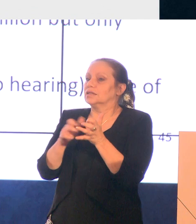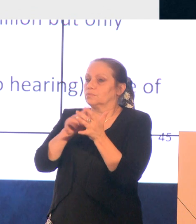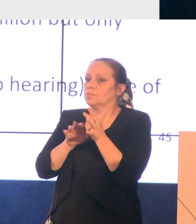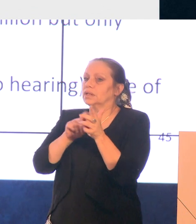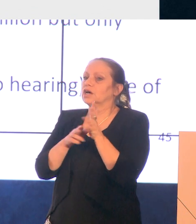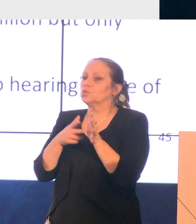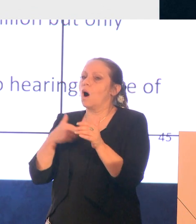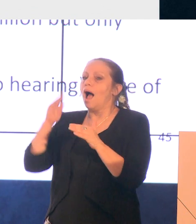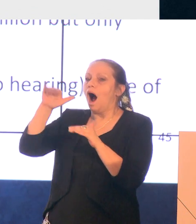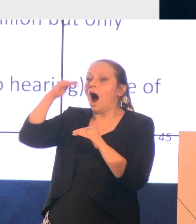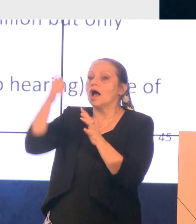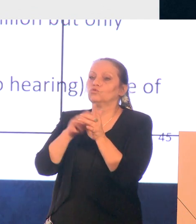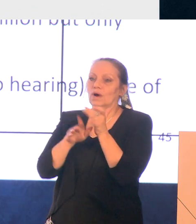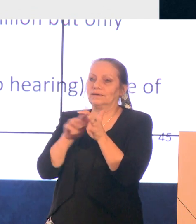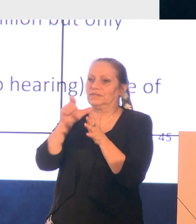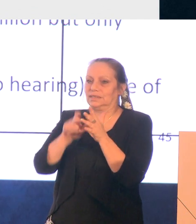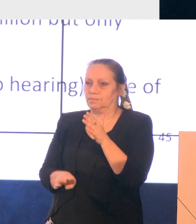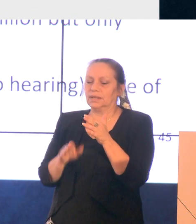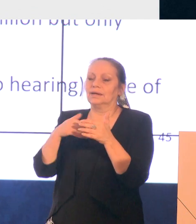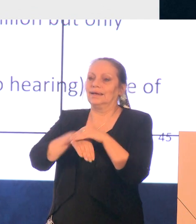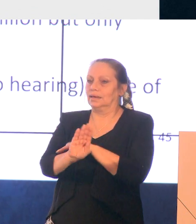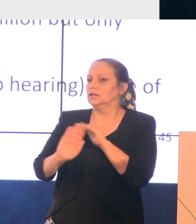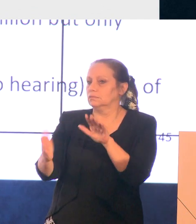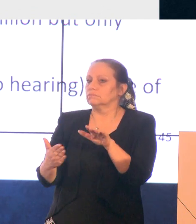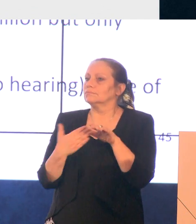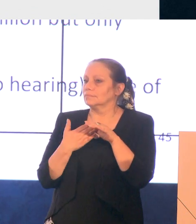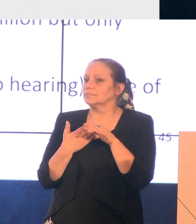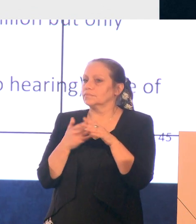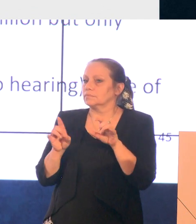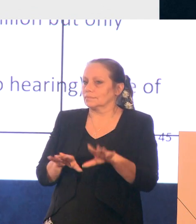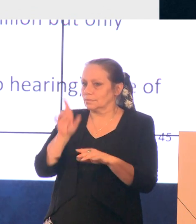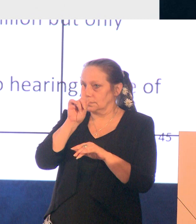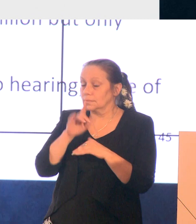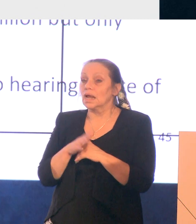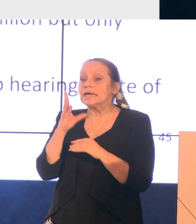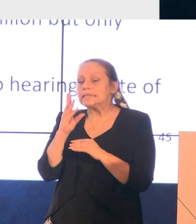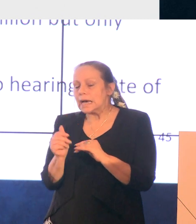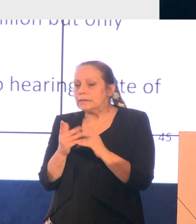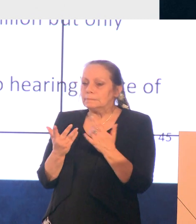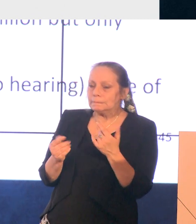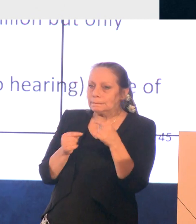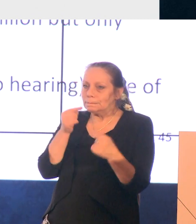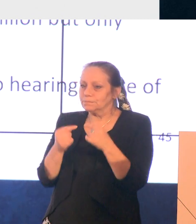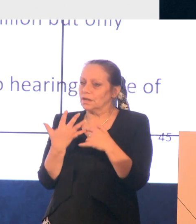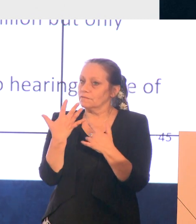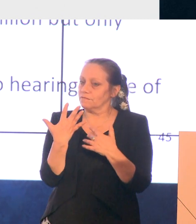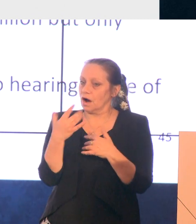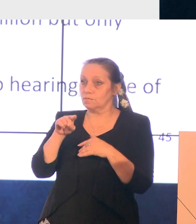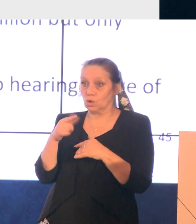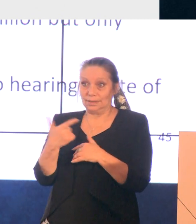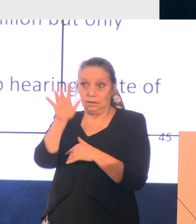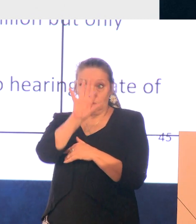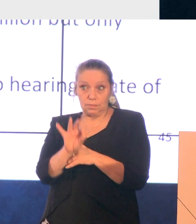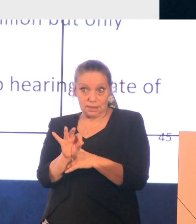higher rates of disability amongst First Australians. There's some debate, though, as to whether